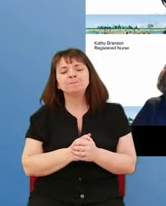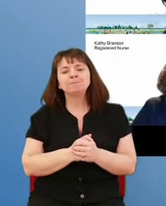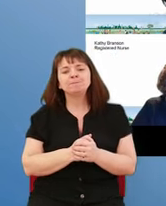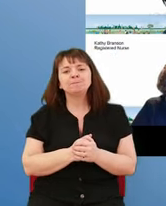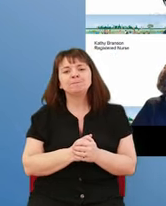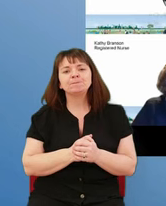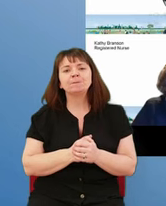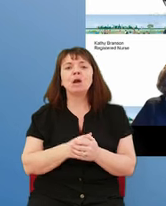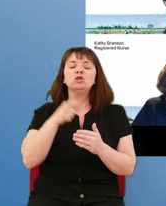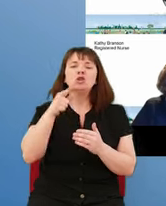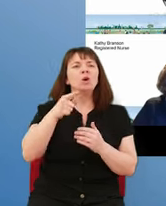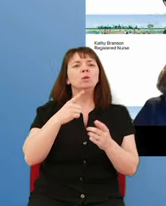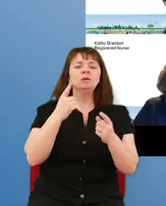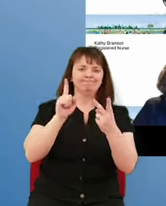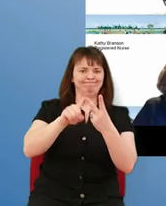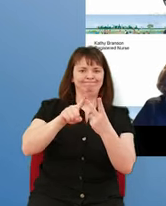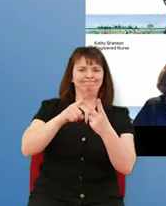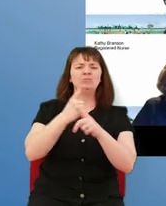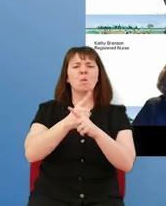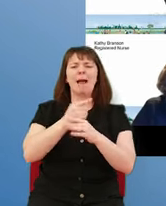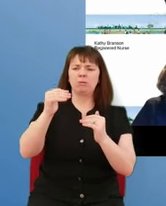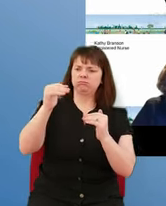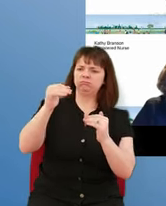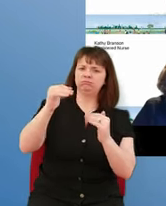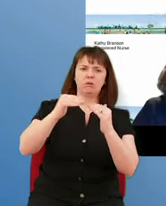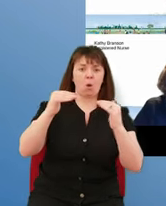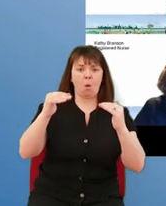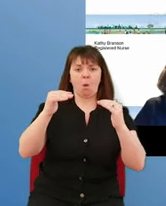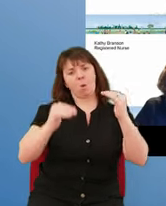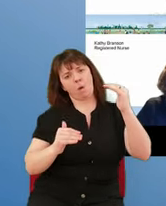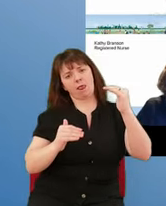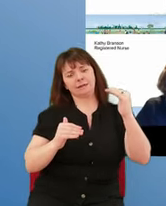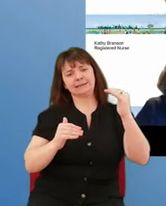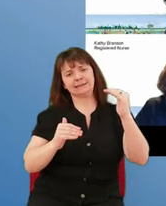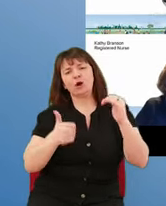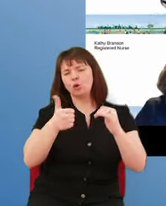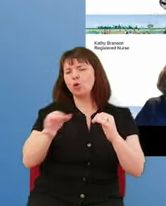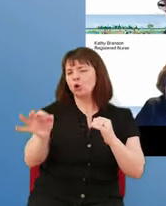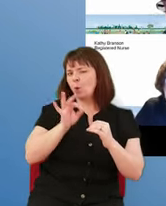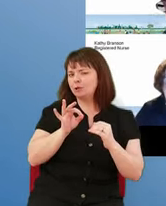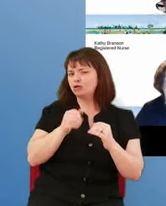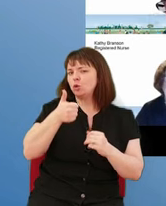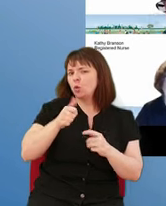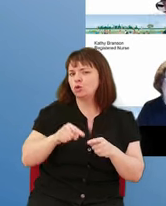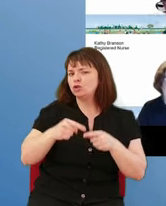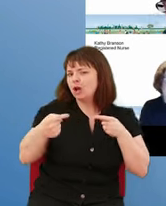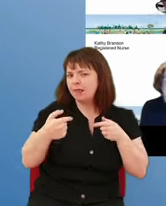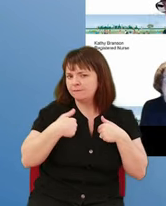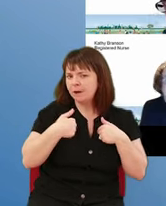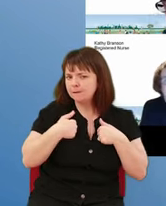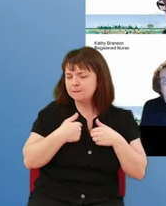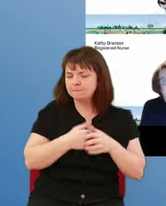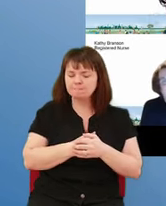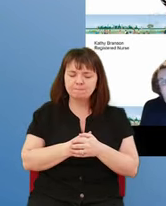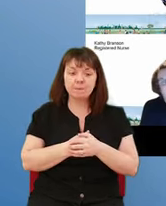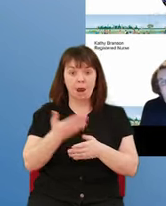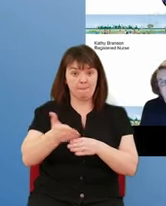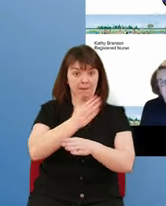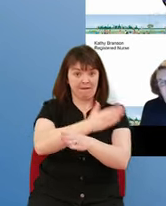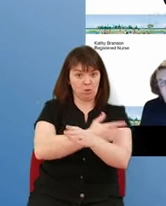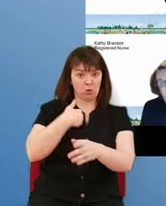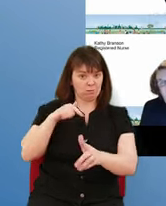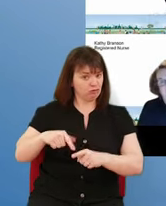us. We were challenged before through the tier process and LMC colleagues to say,